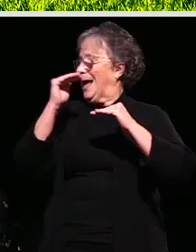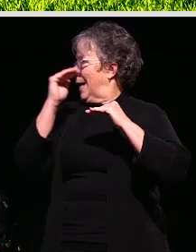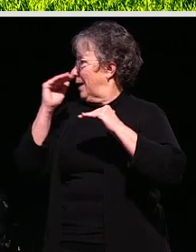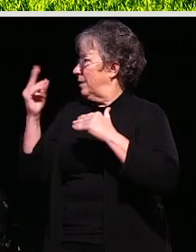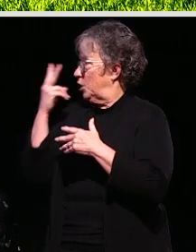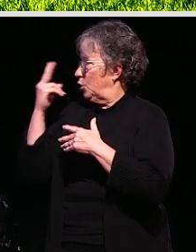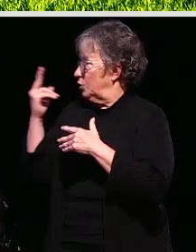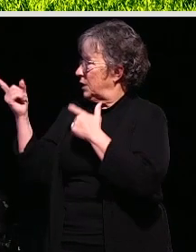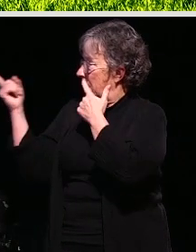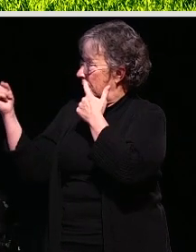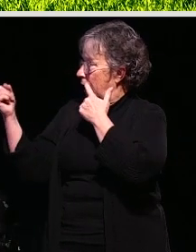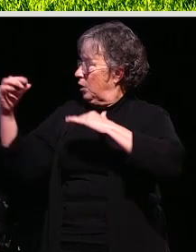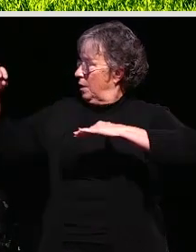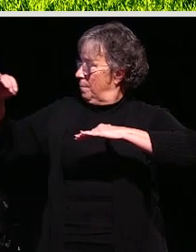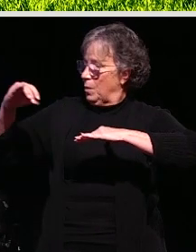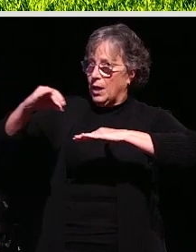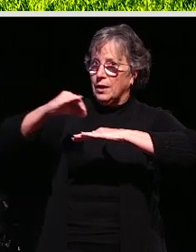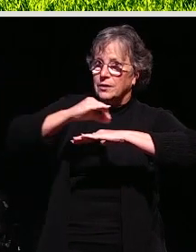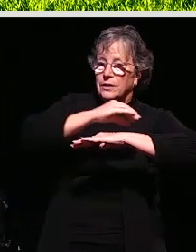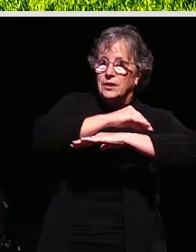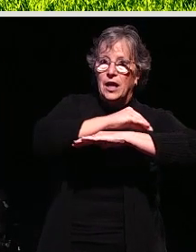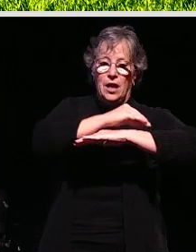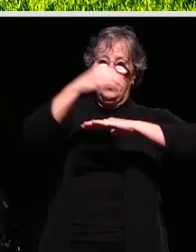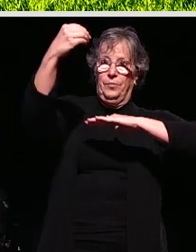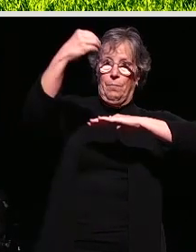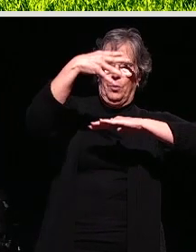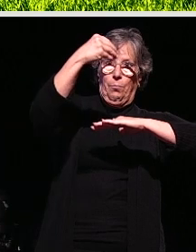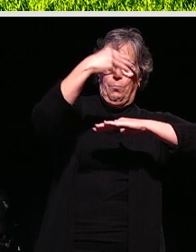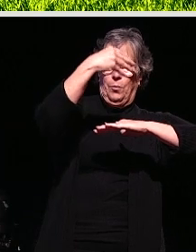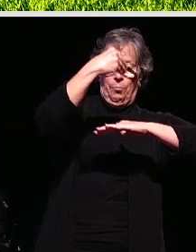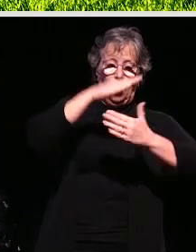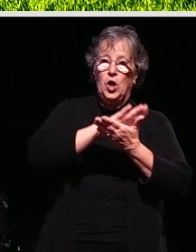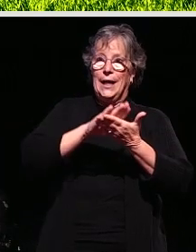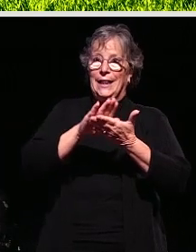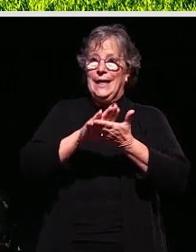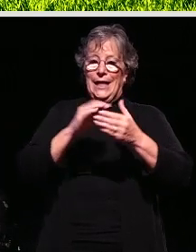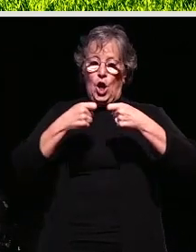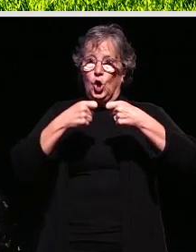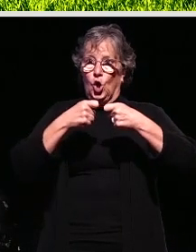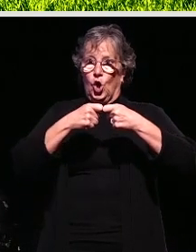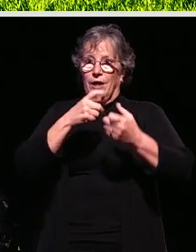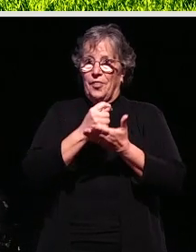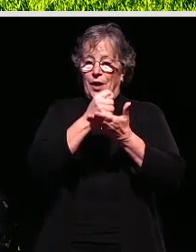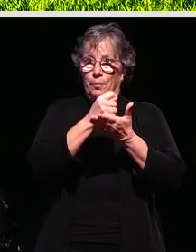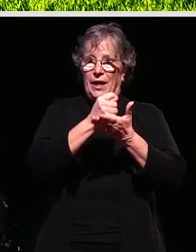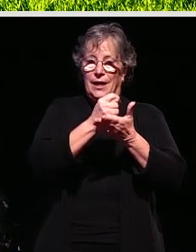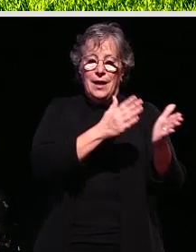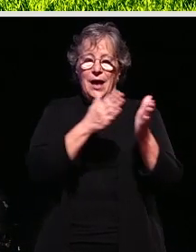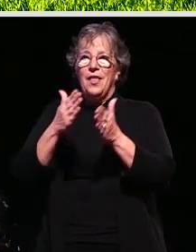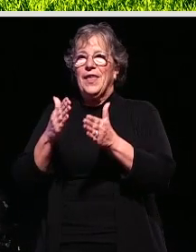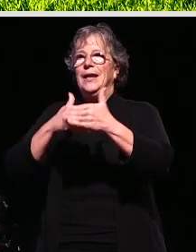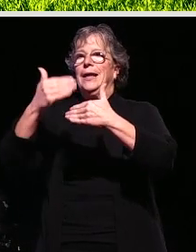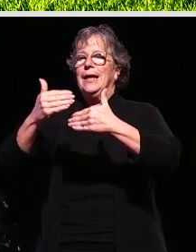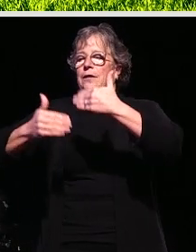a proprietary conveyance system, where they get exposed to the clean current treatment before they move on for further processing.